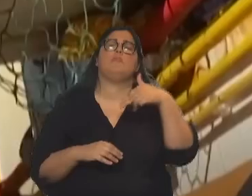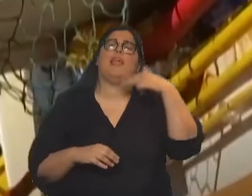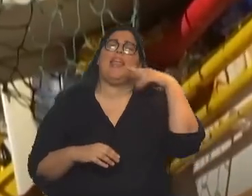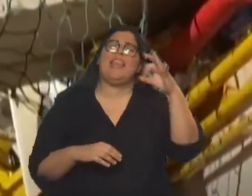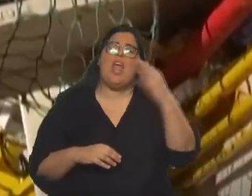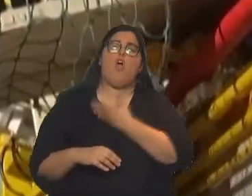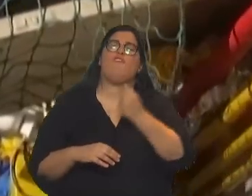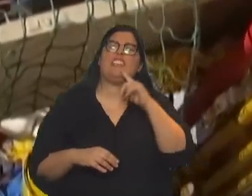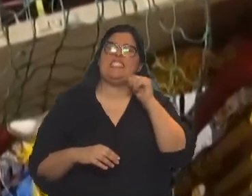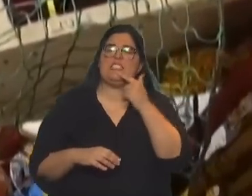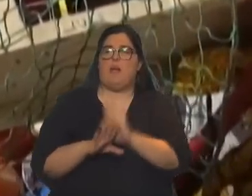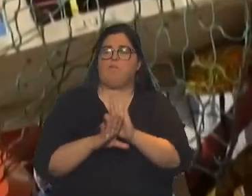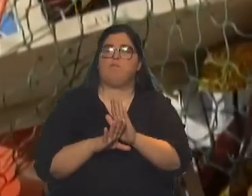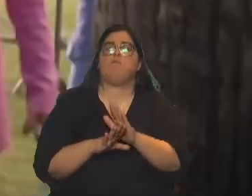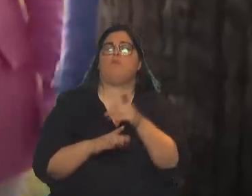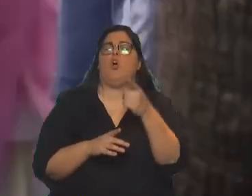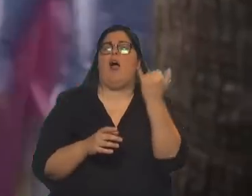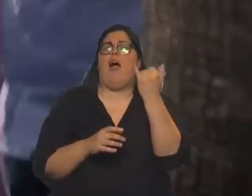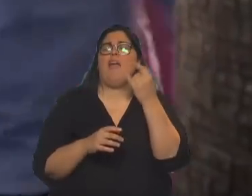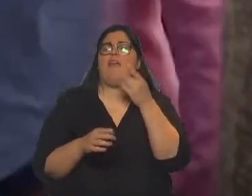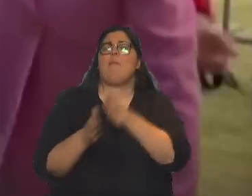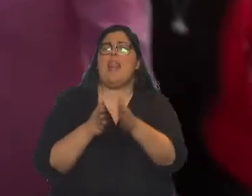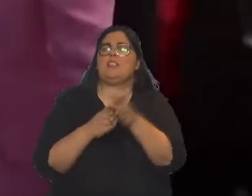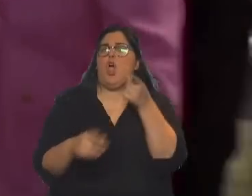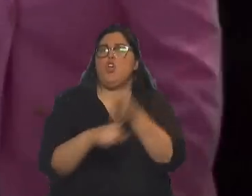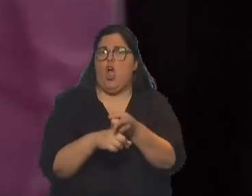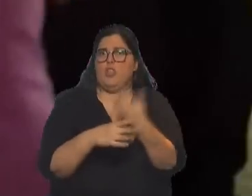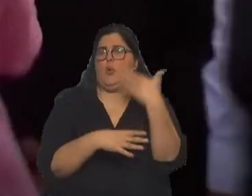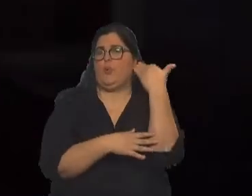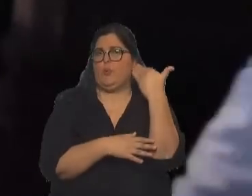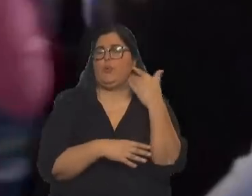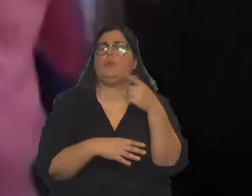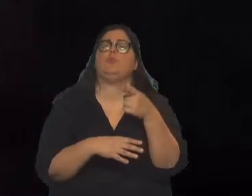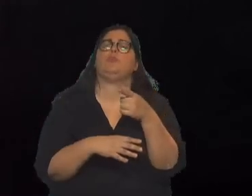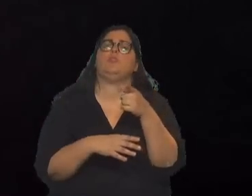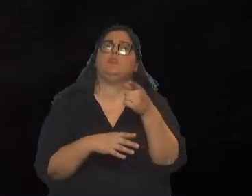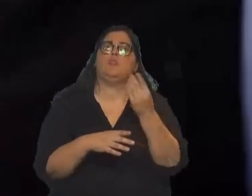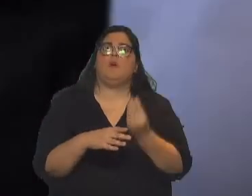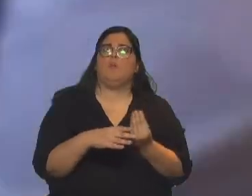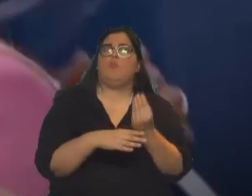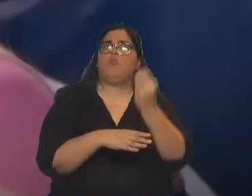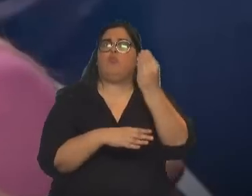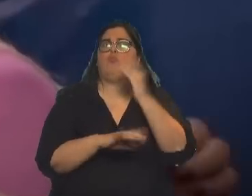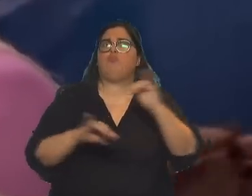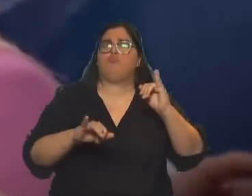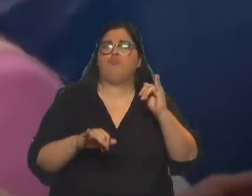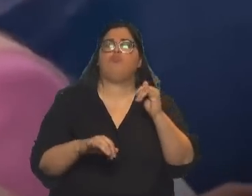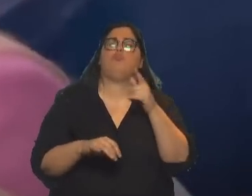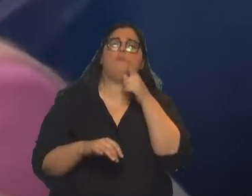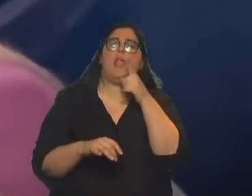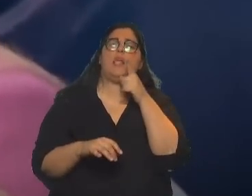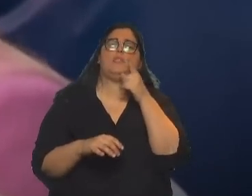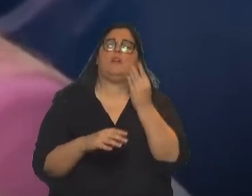un discurso fuerte contra la inmigración, la explicación sobre el ascenso vertiginoso de Meloni parece tener un trasfondo más